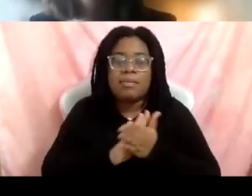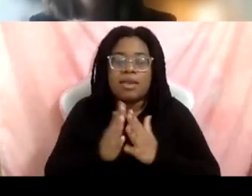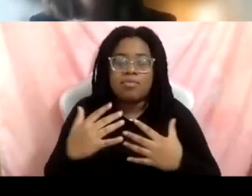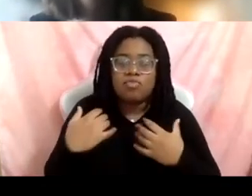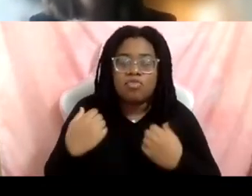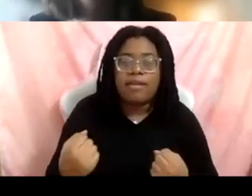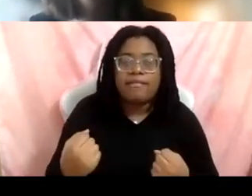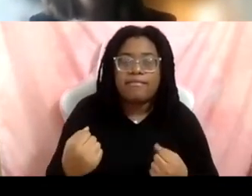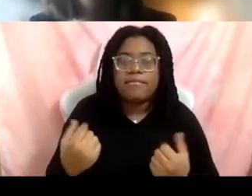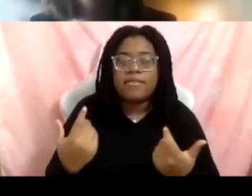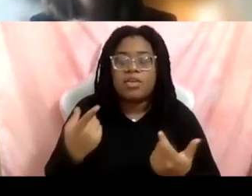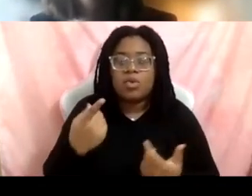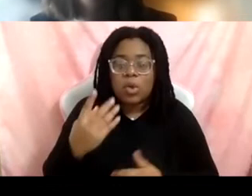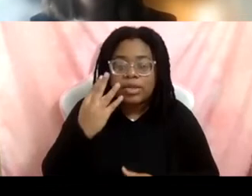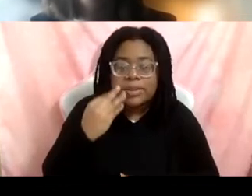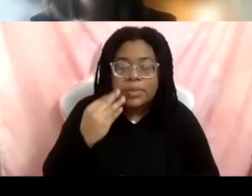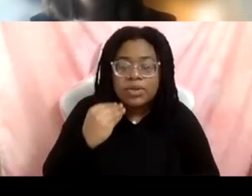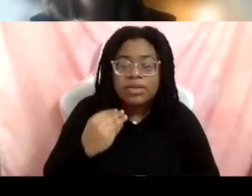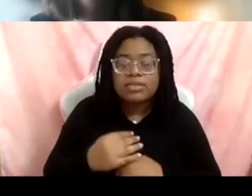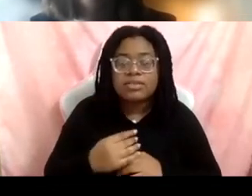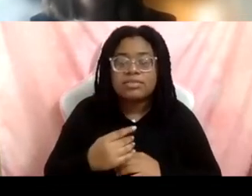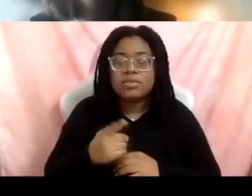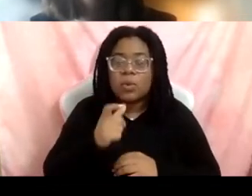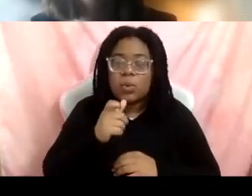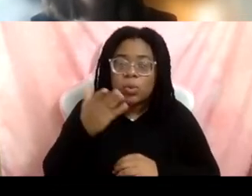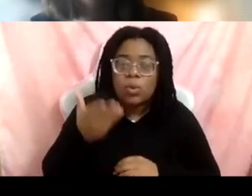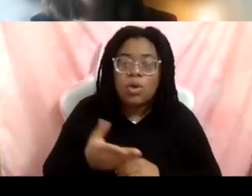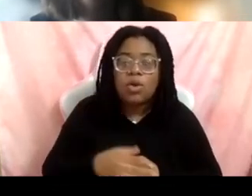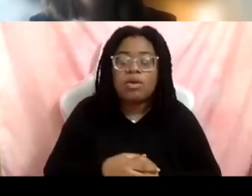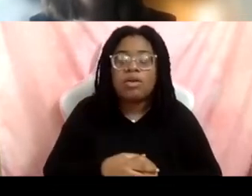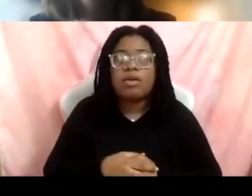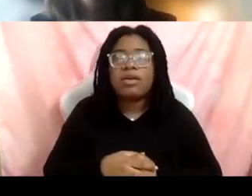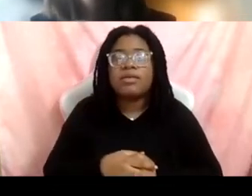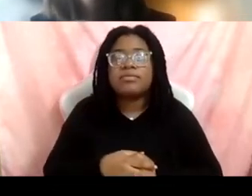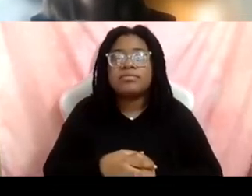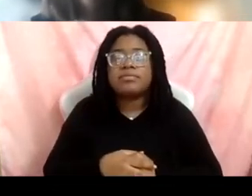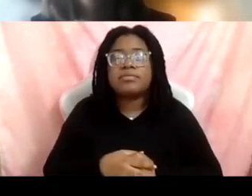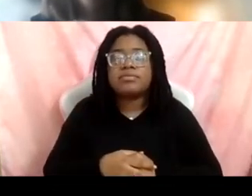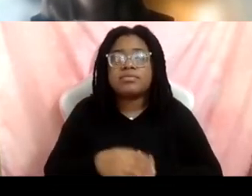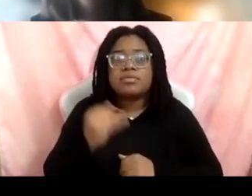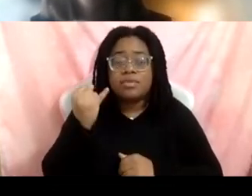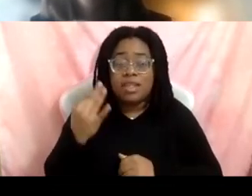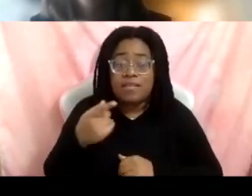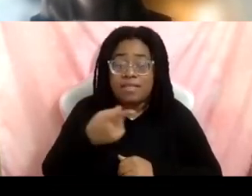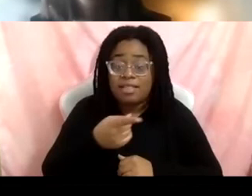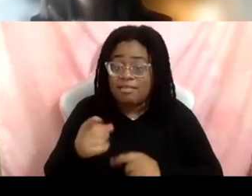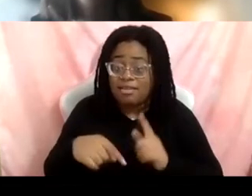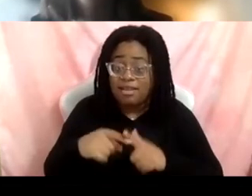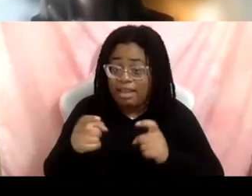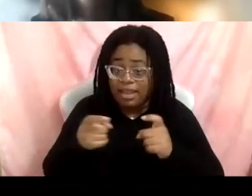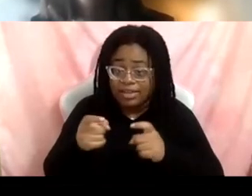your own experience and who you are. And if they can't handle